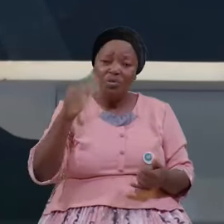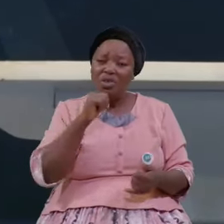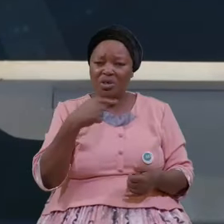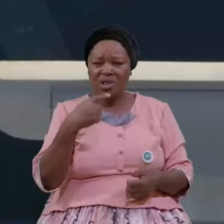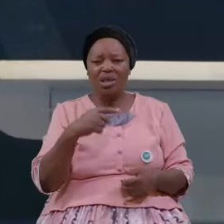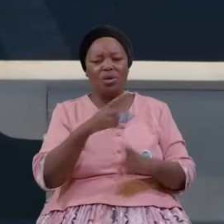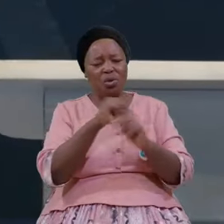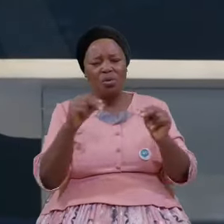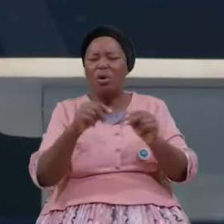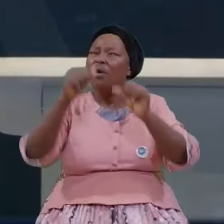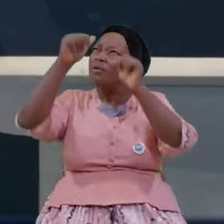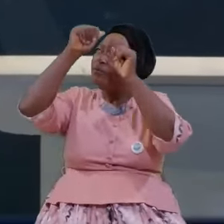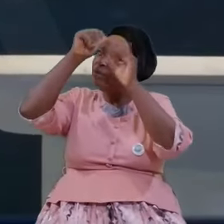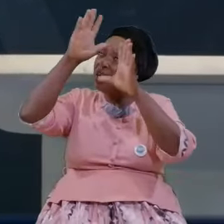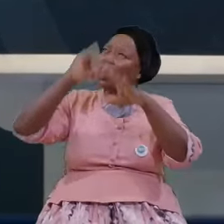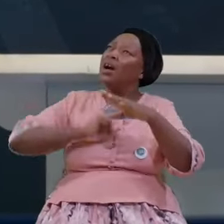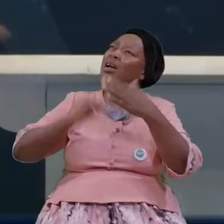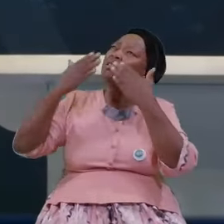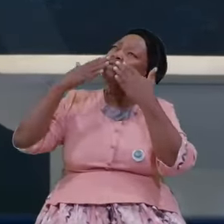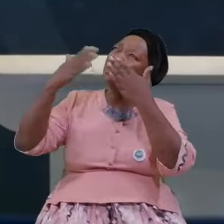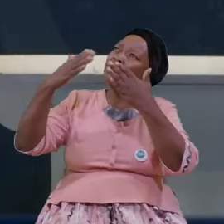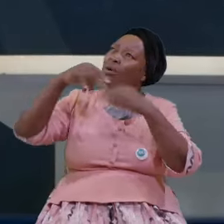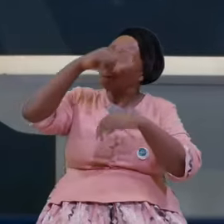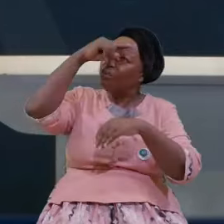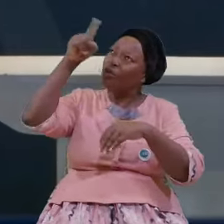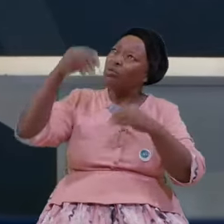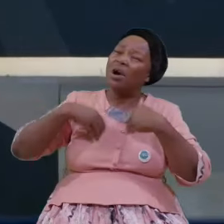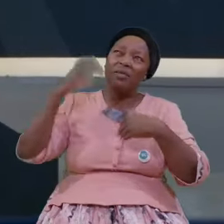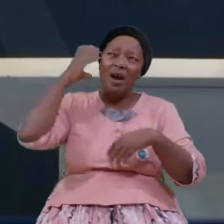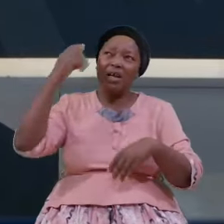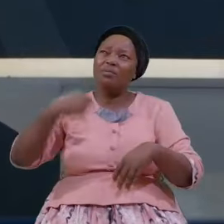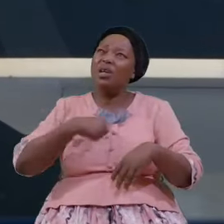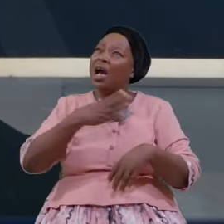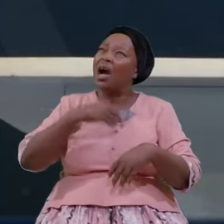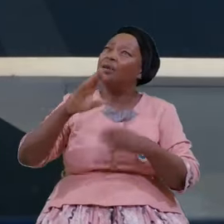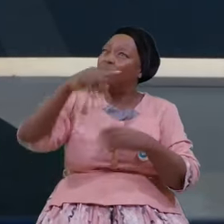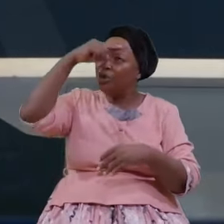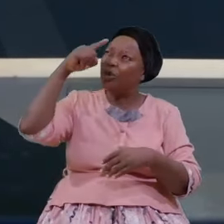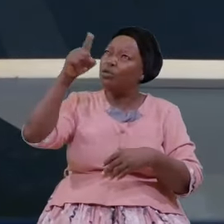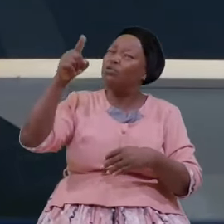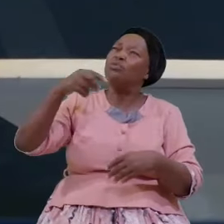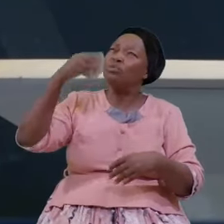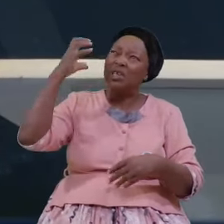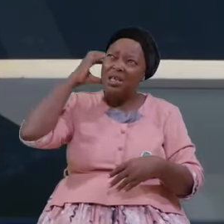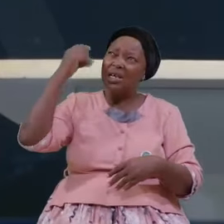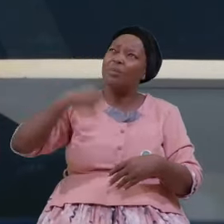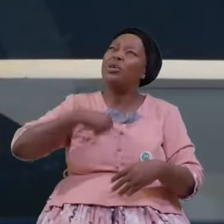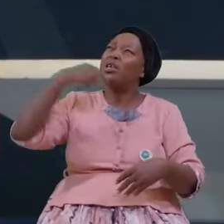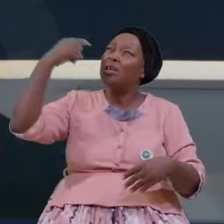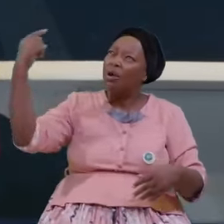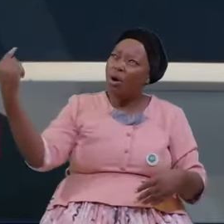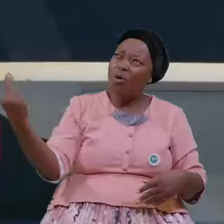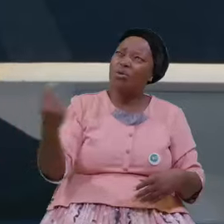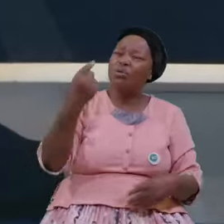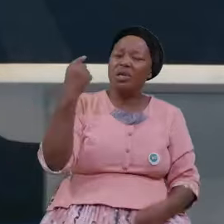you because you have heard me and because you hear me